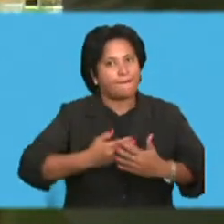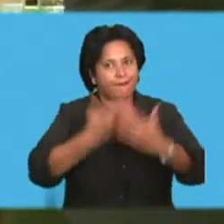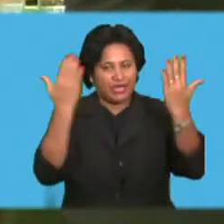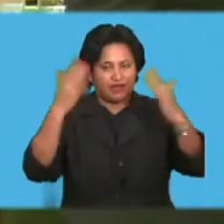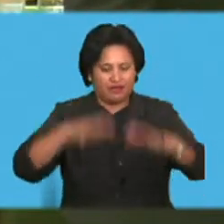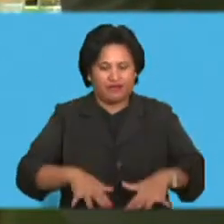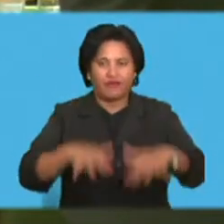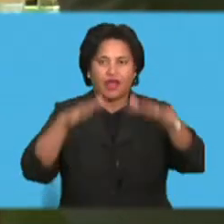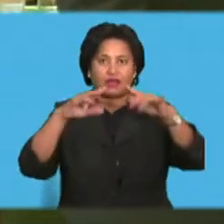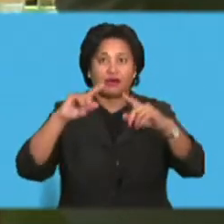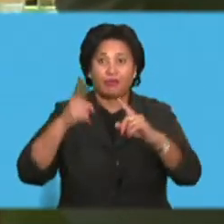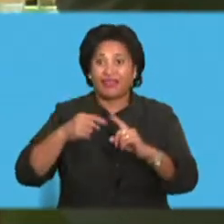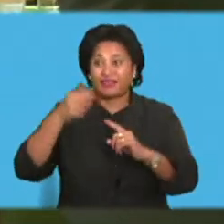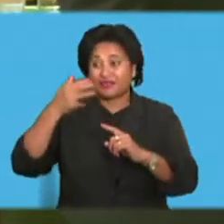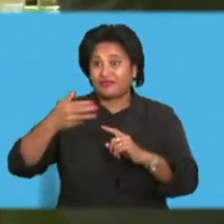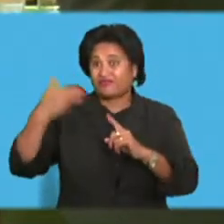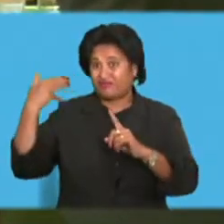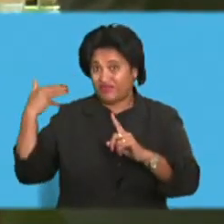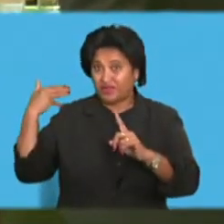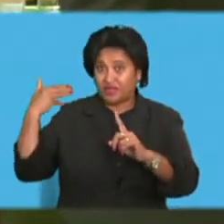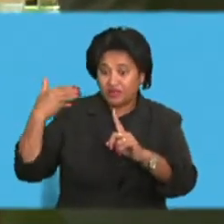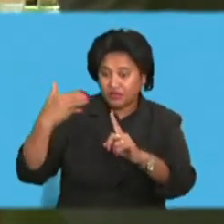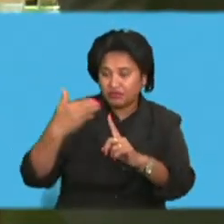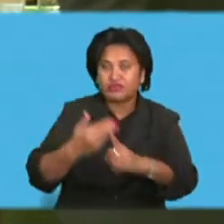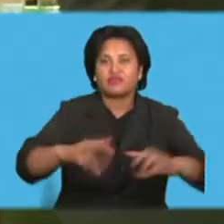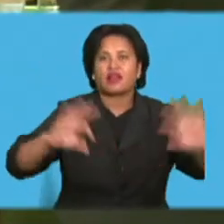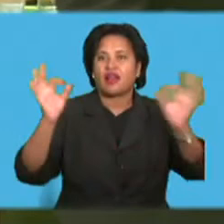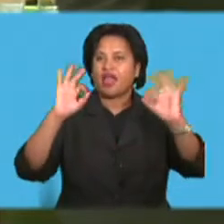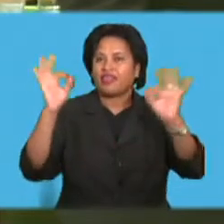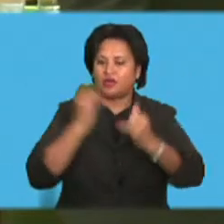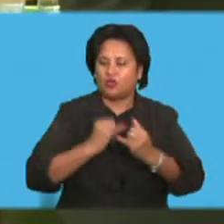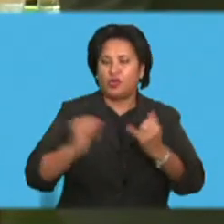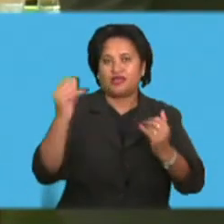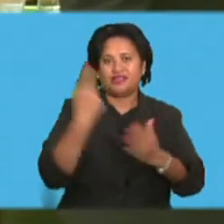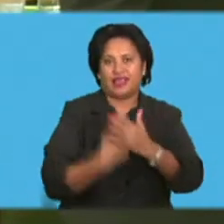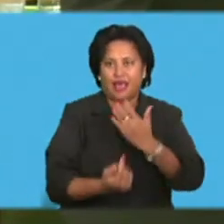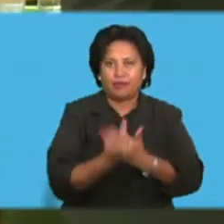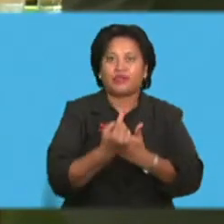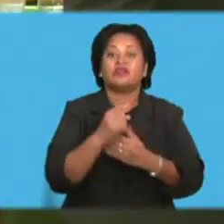begin again the process of ensuring that we dredge and